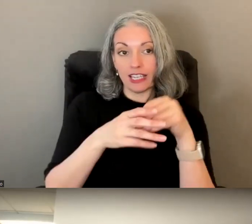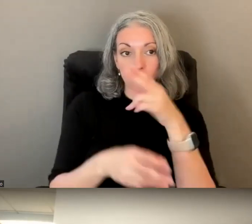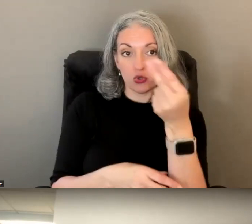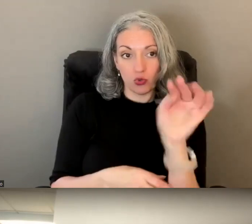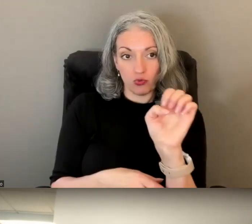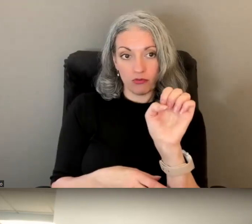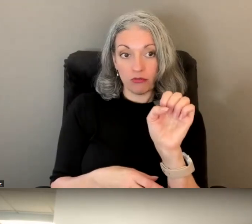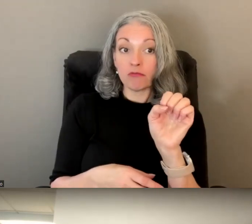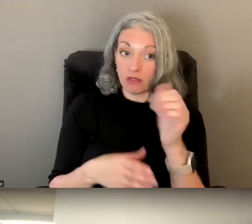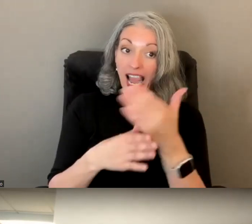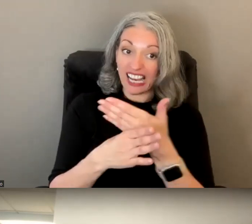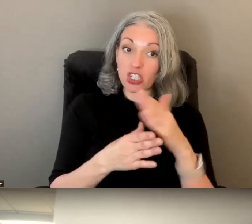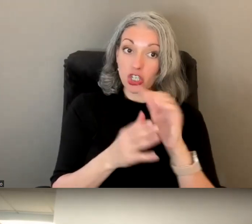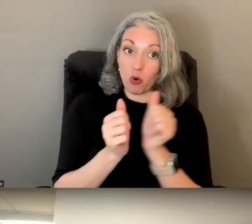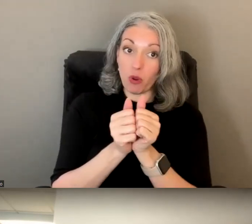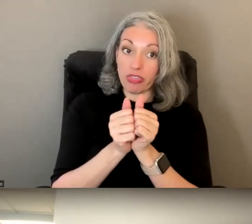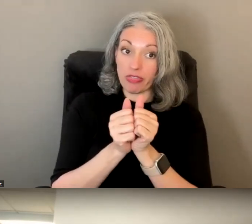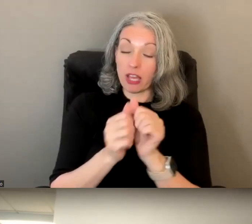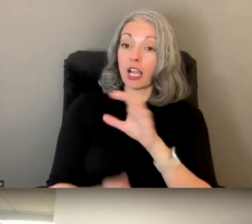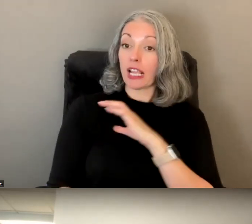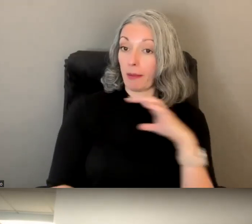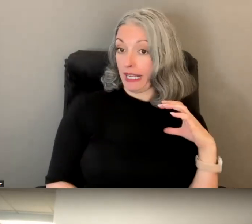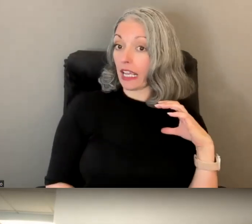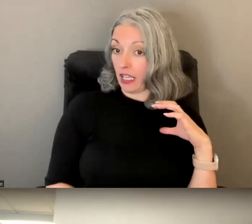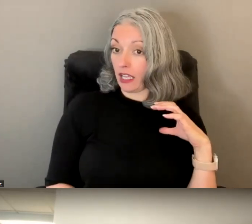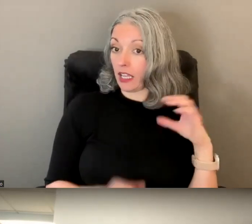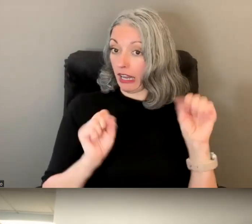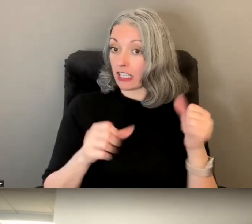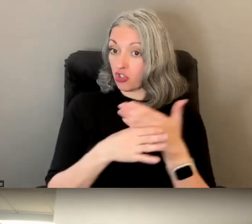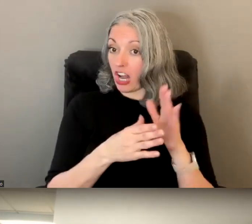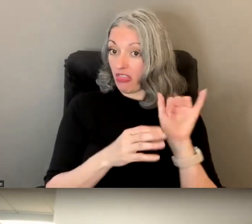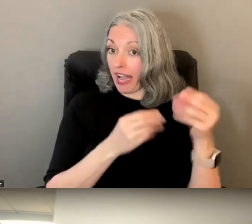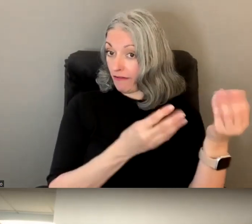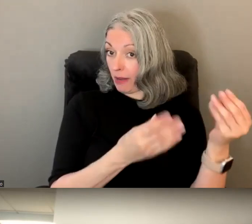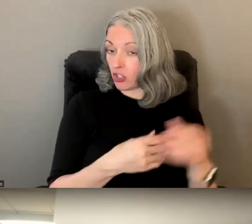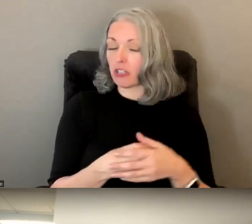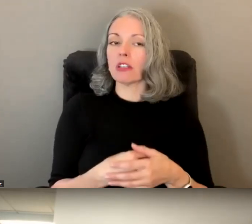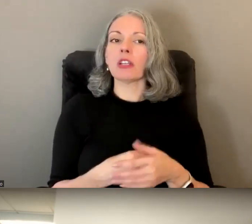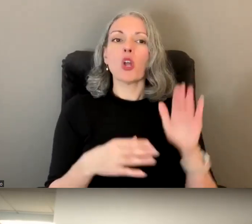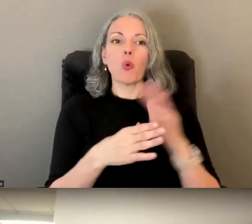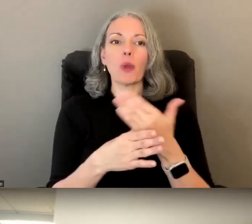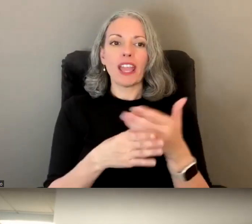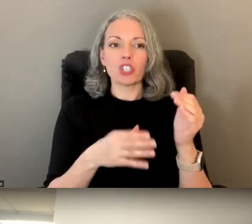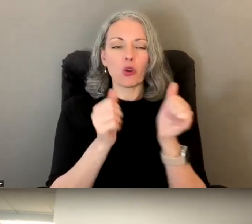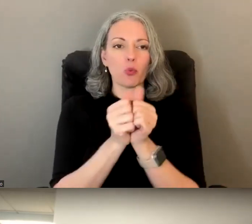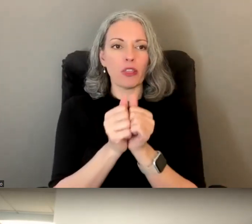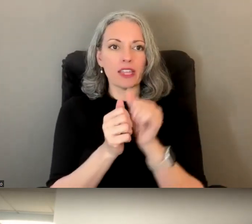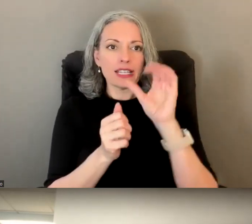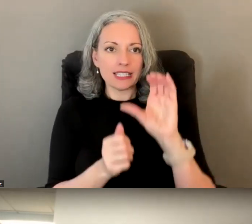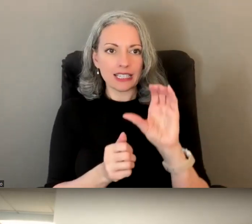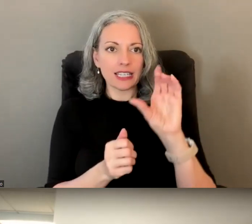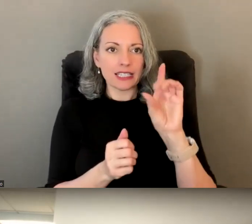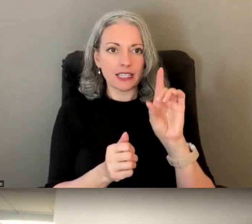that out with the committee, the Alzheimer's Advisory Committee members. We have shared it out with our CDPH